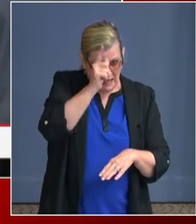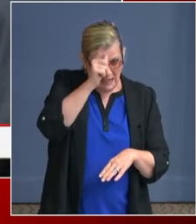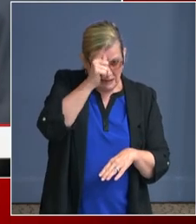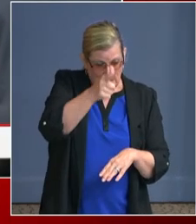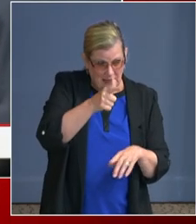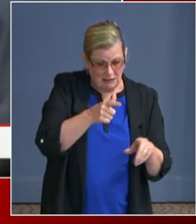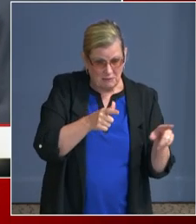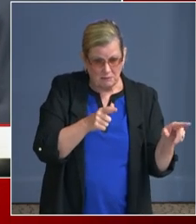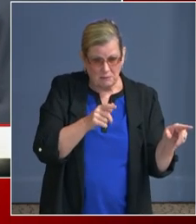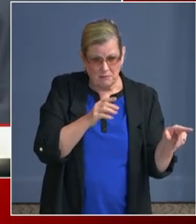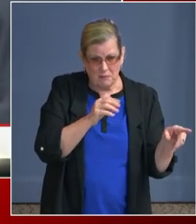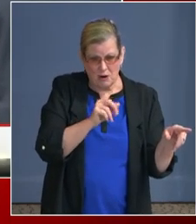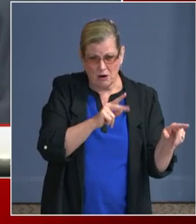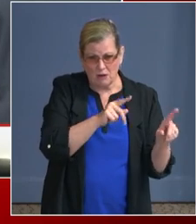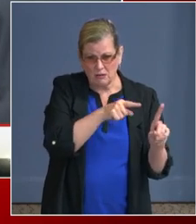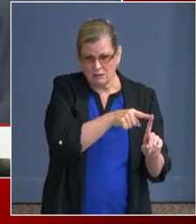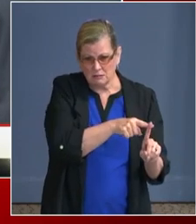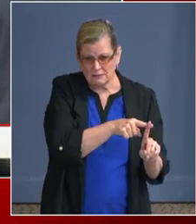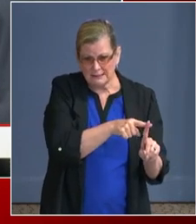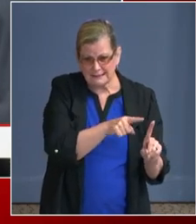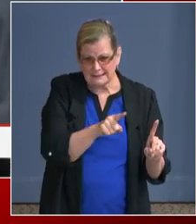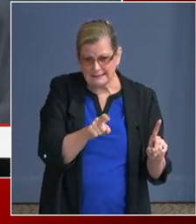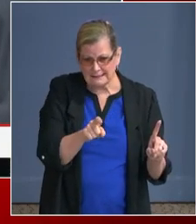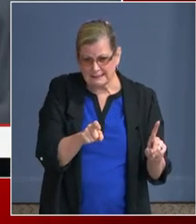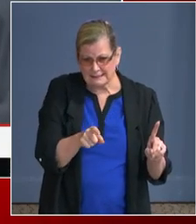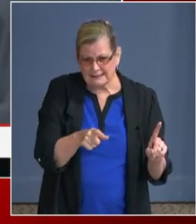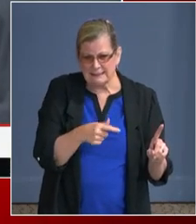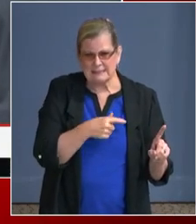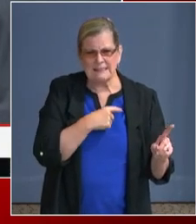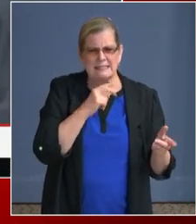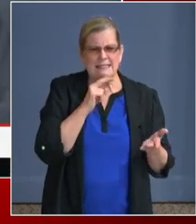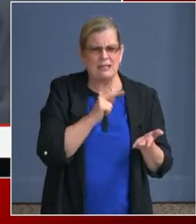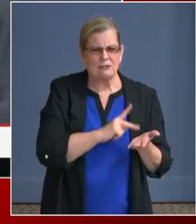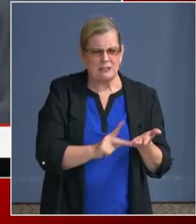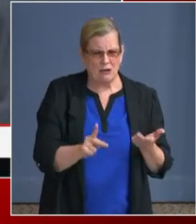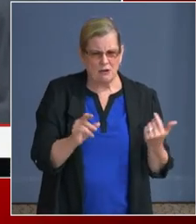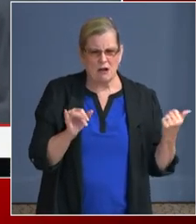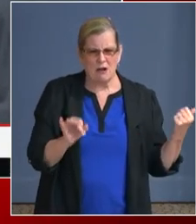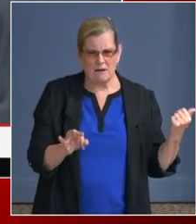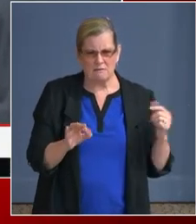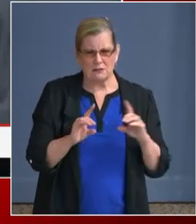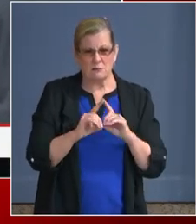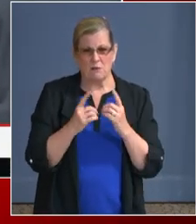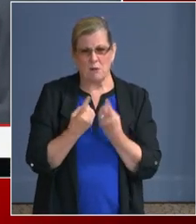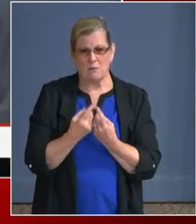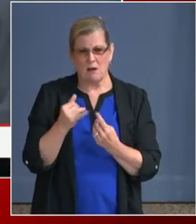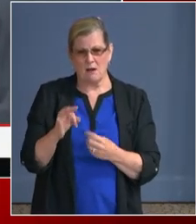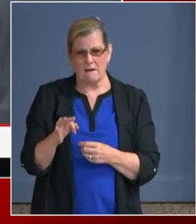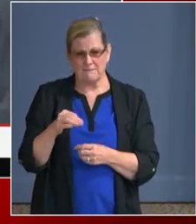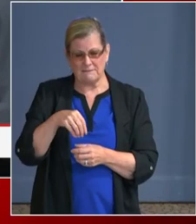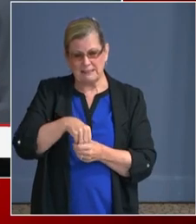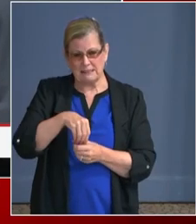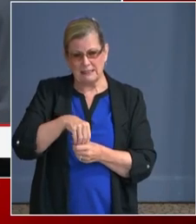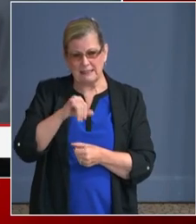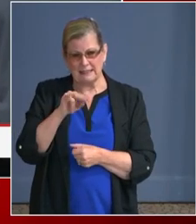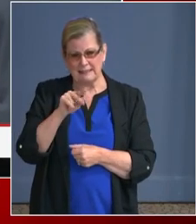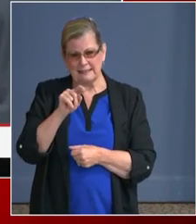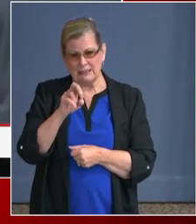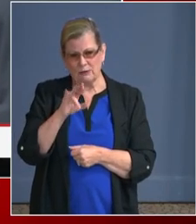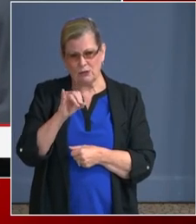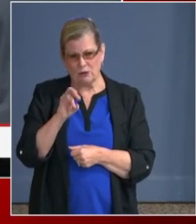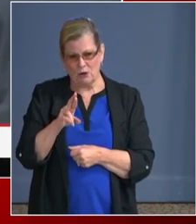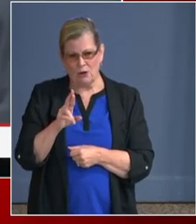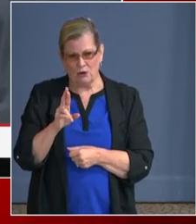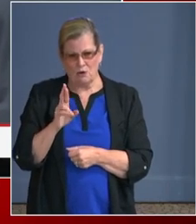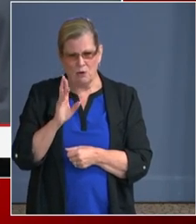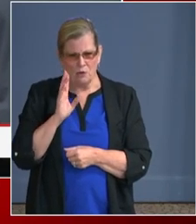way? The Secretary of the Interior or the Park Police, I'm not sure which made